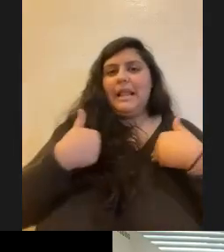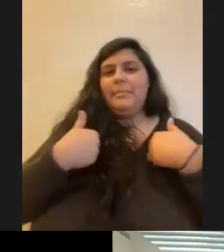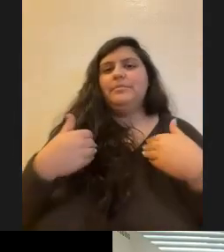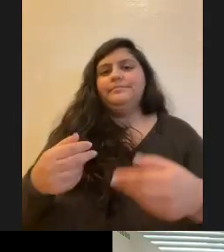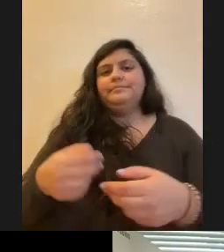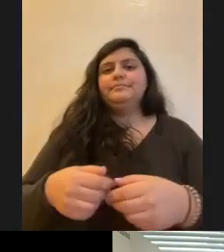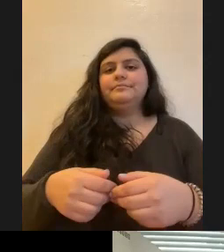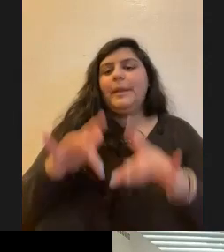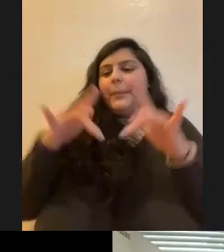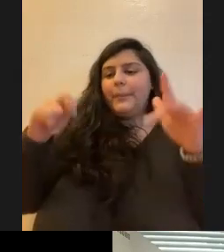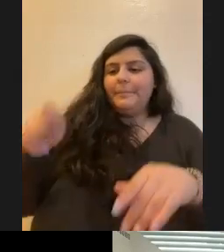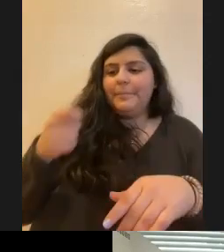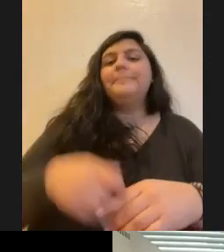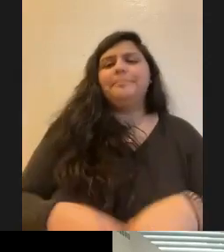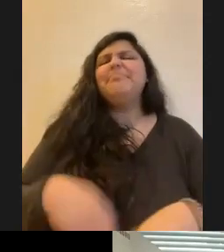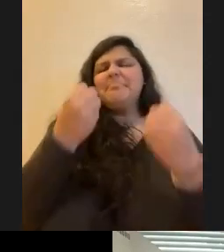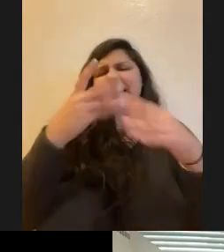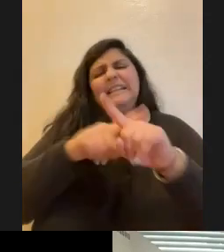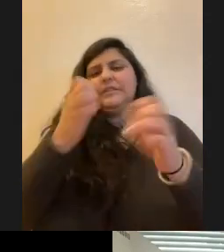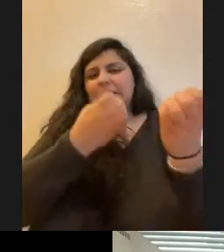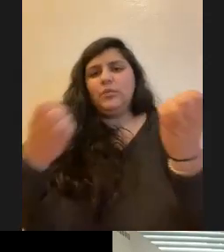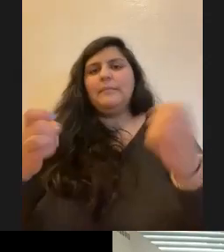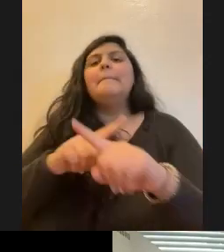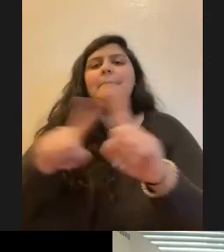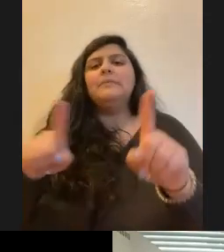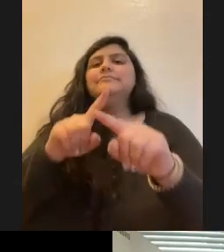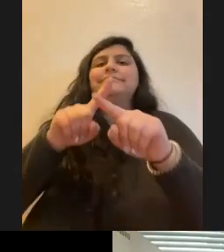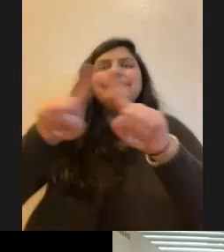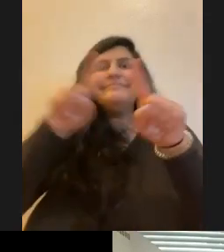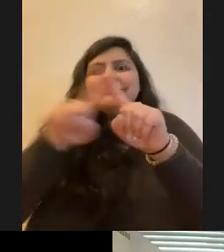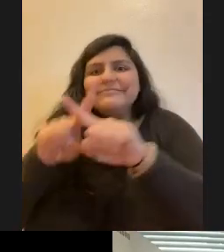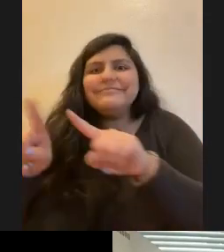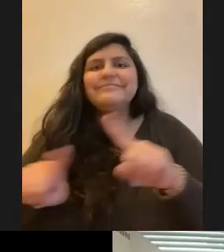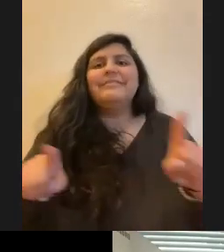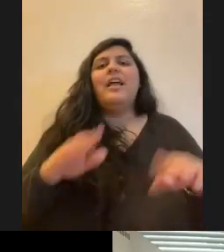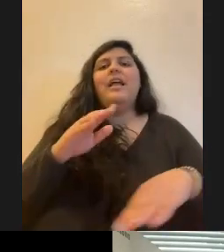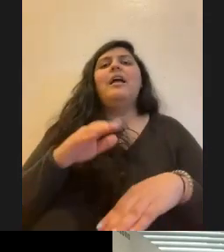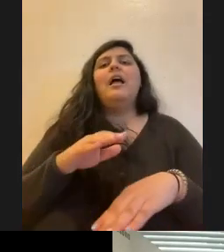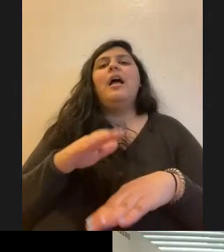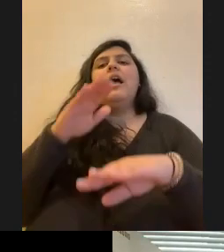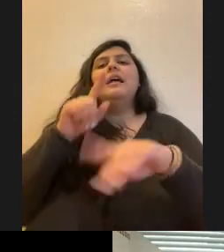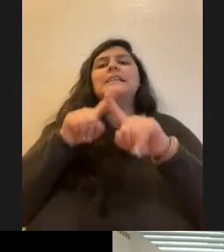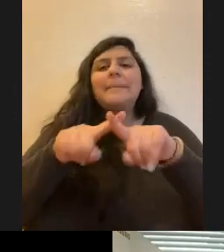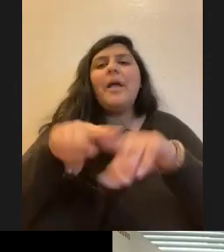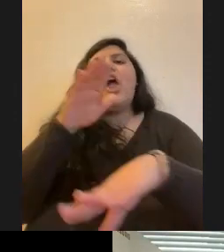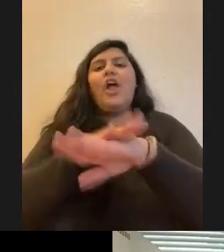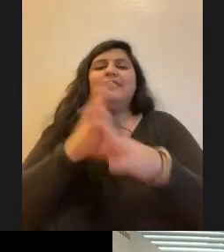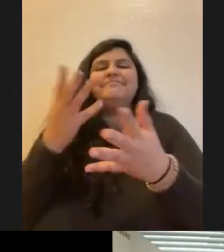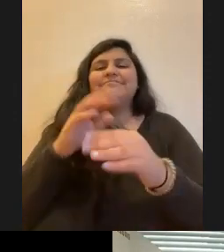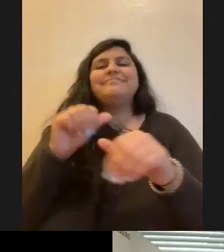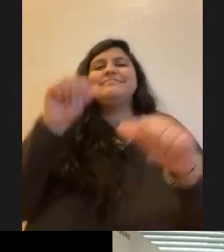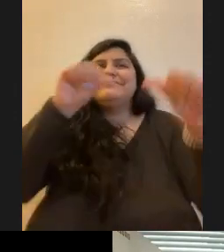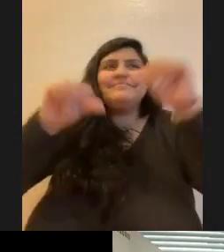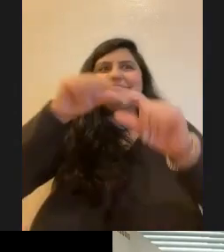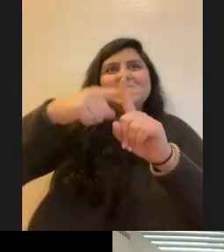Yeah, so there's lots of different equipment, but they vary on the like official science-y